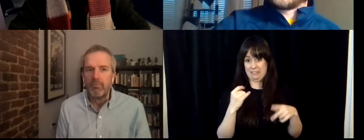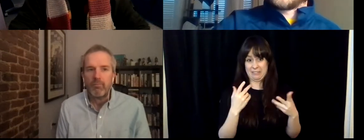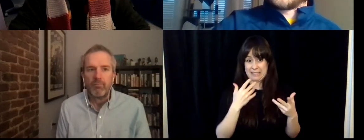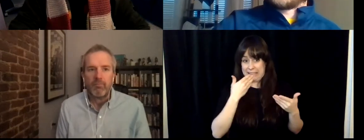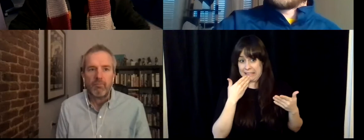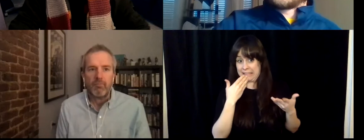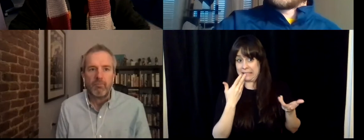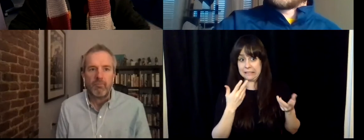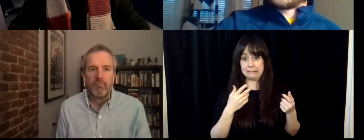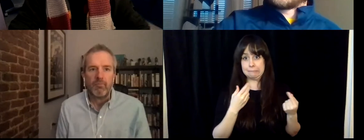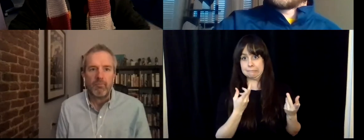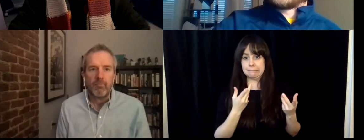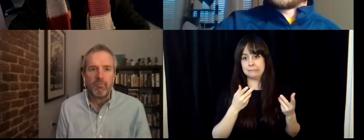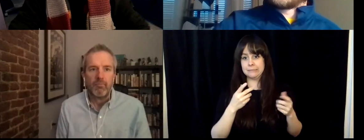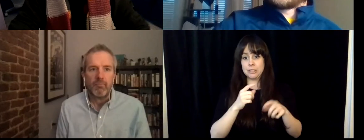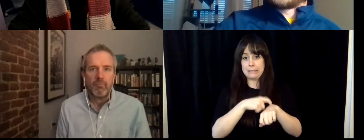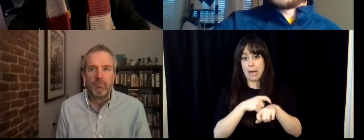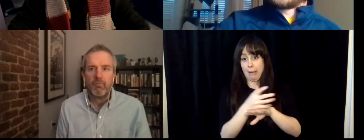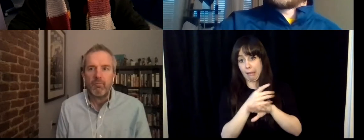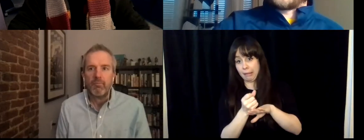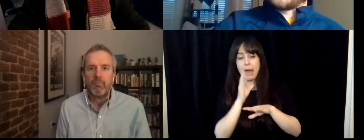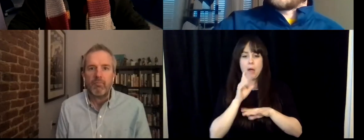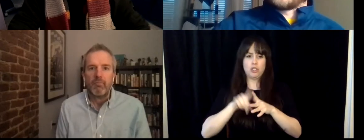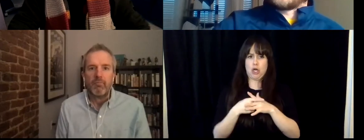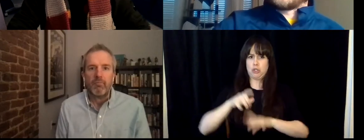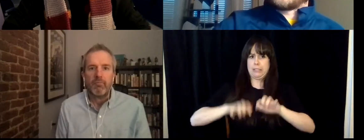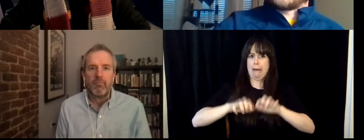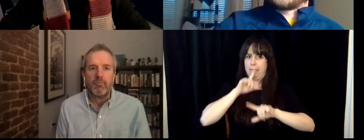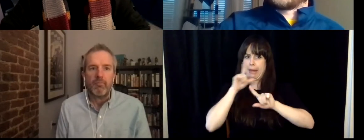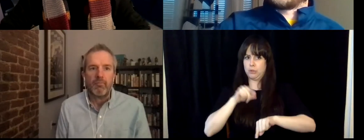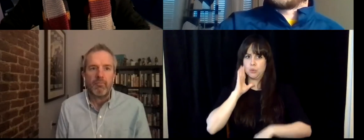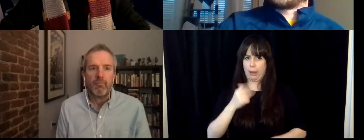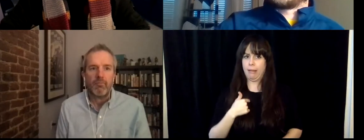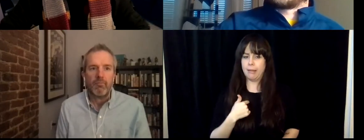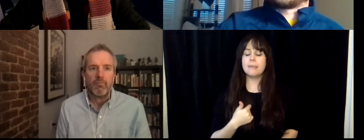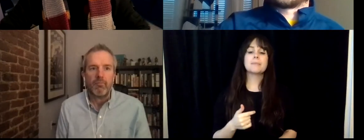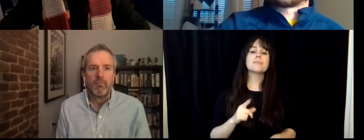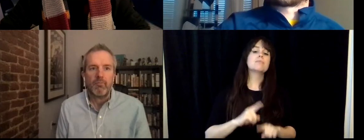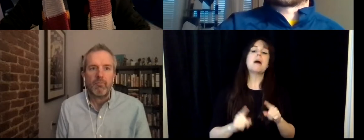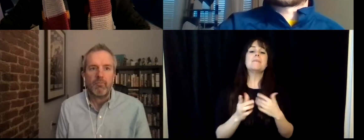there just so people get answers before we run up against our time. Sure.